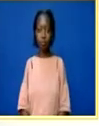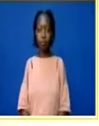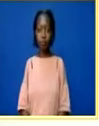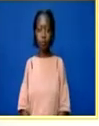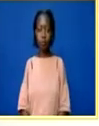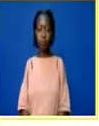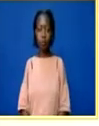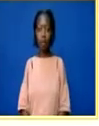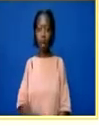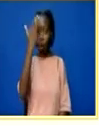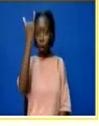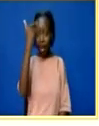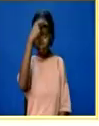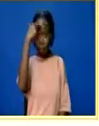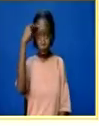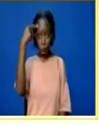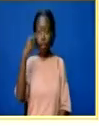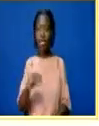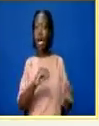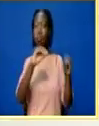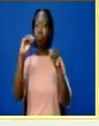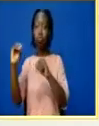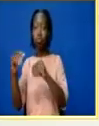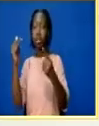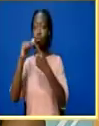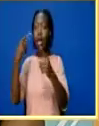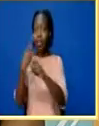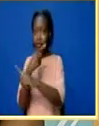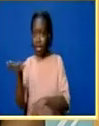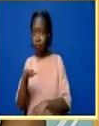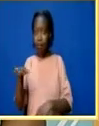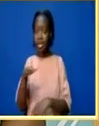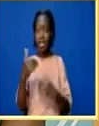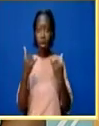Transportation. Because mm-hmm. it is moving from point A to point B. You are